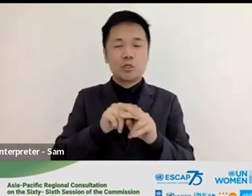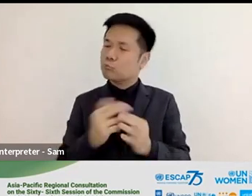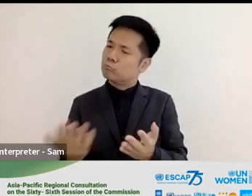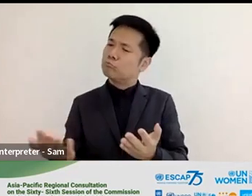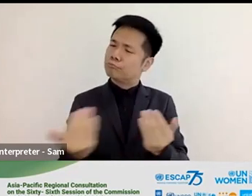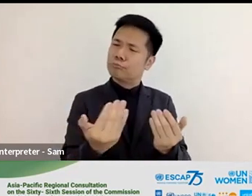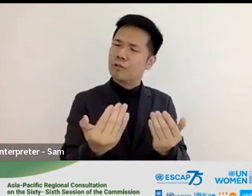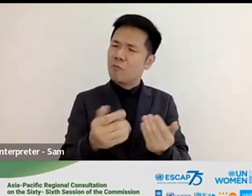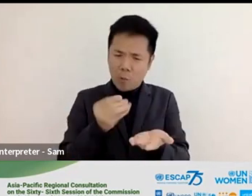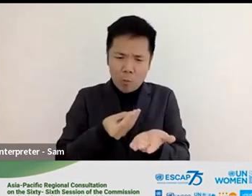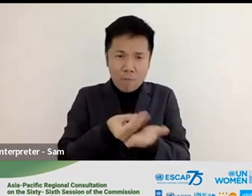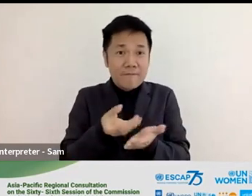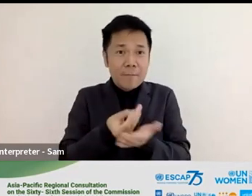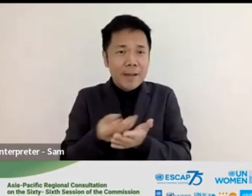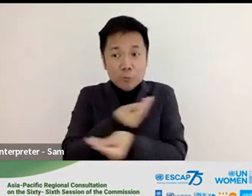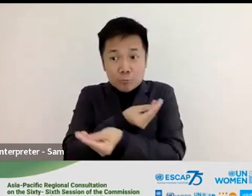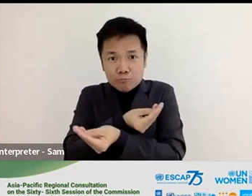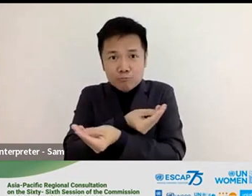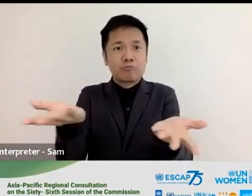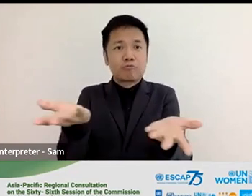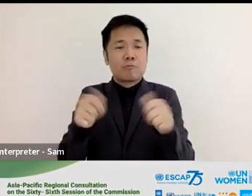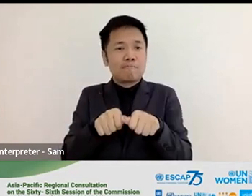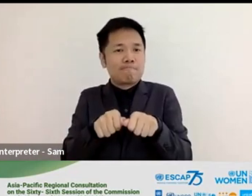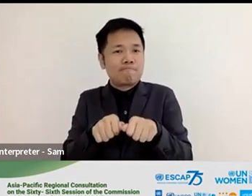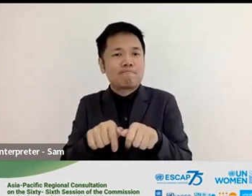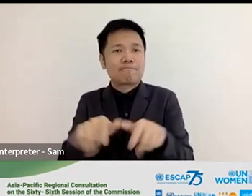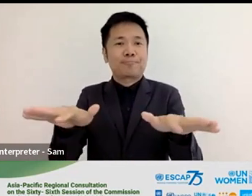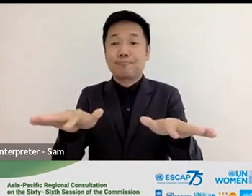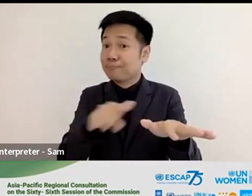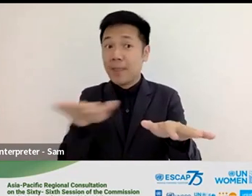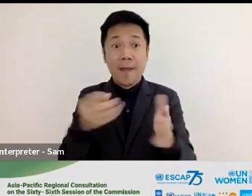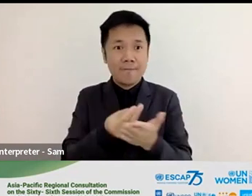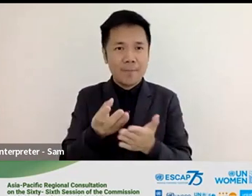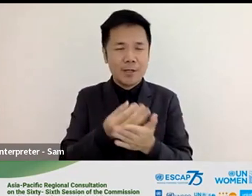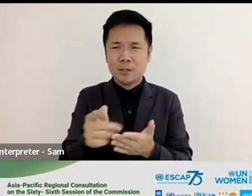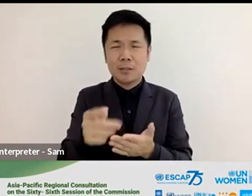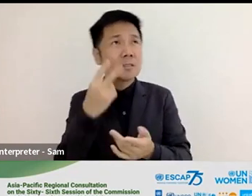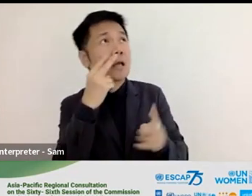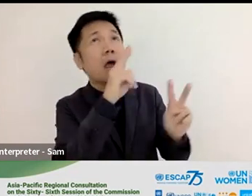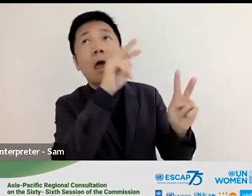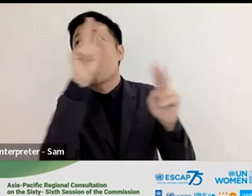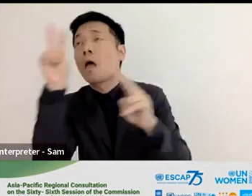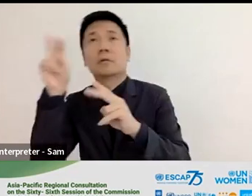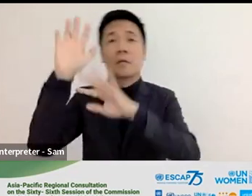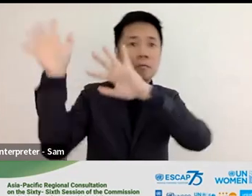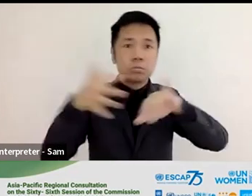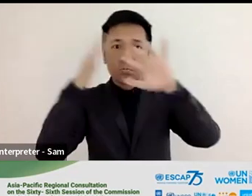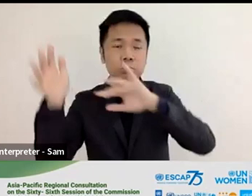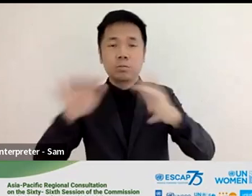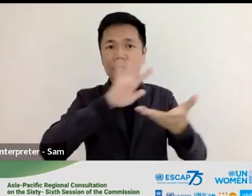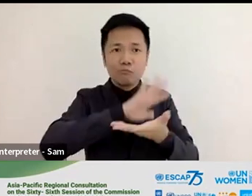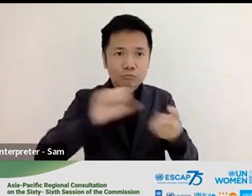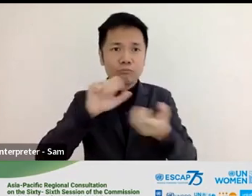innovative information communication system that monitors disasters and storms, but